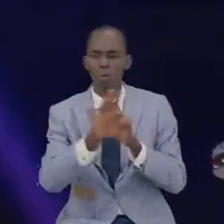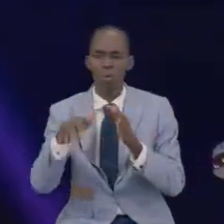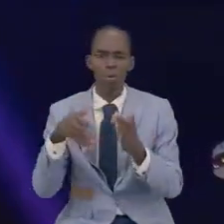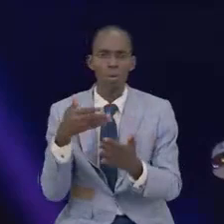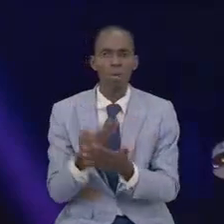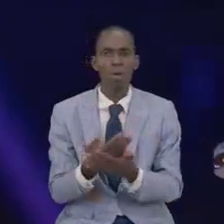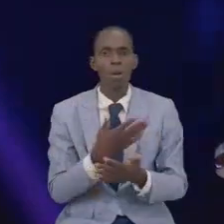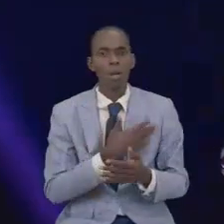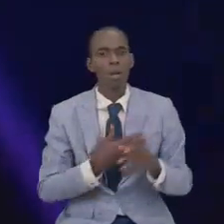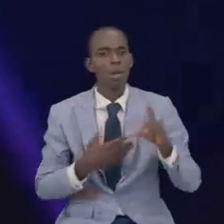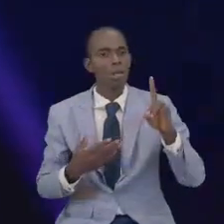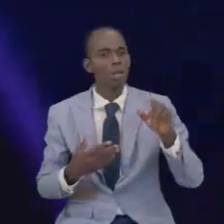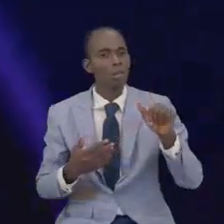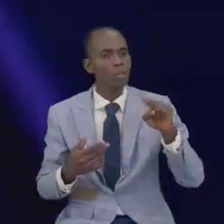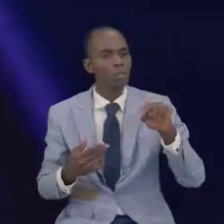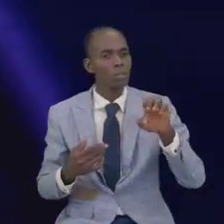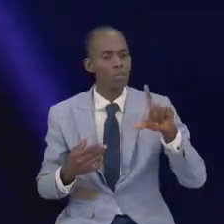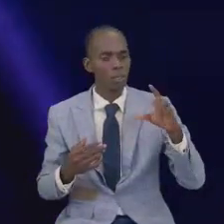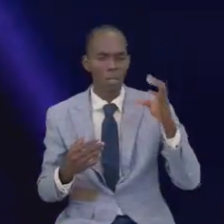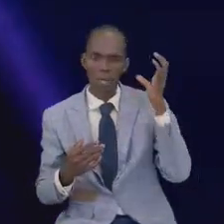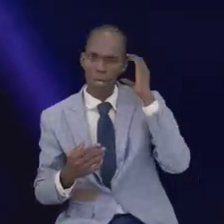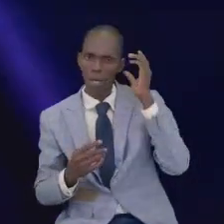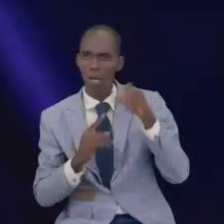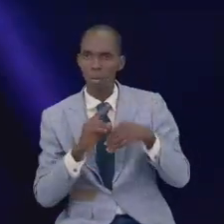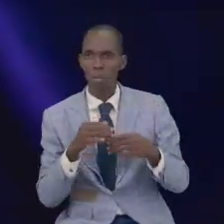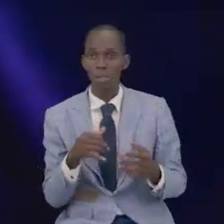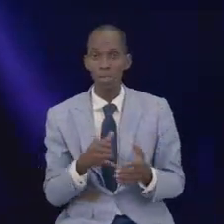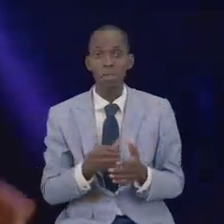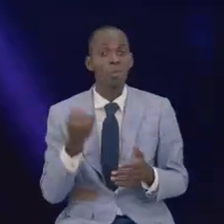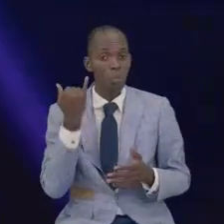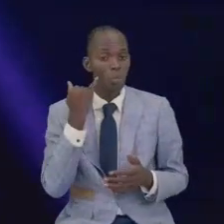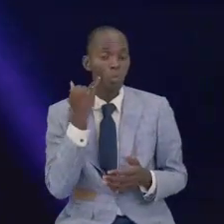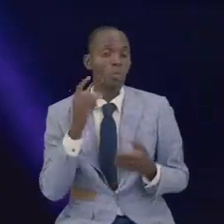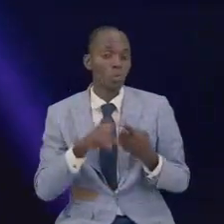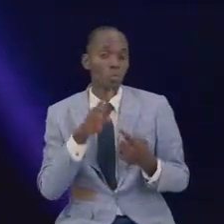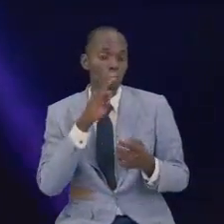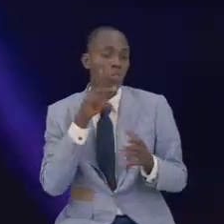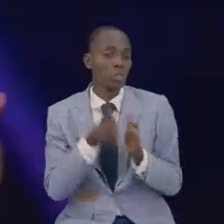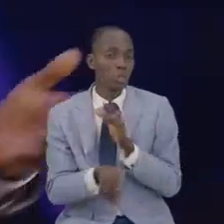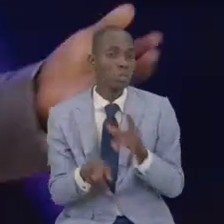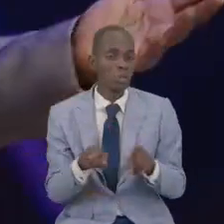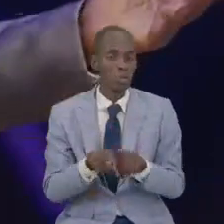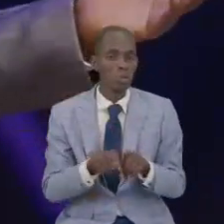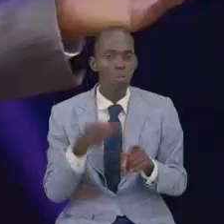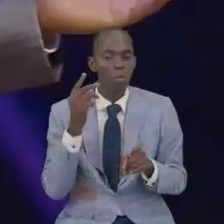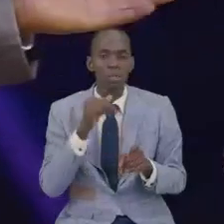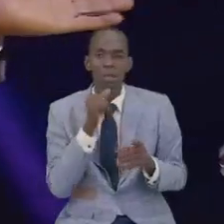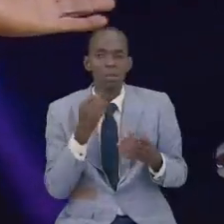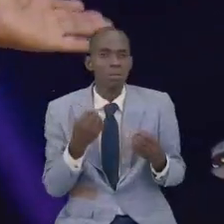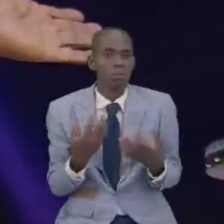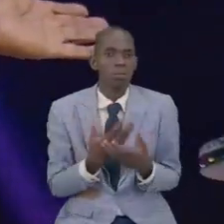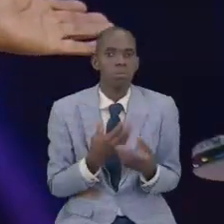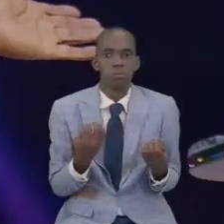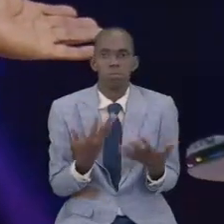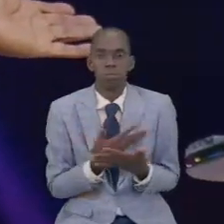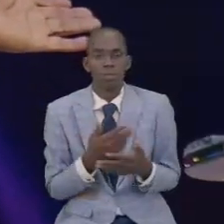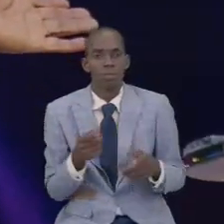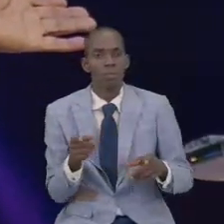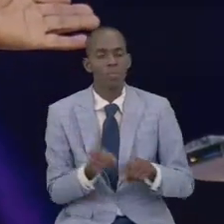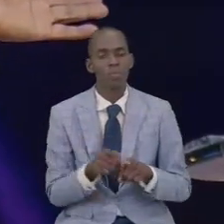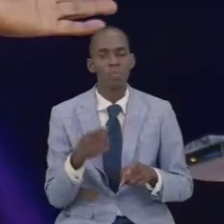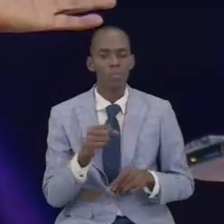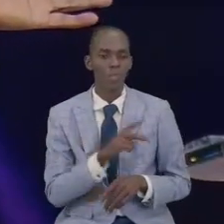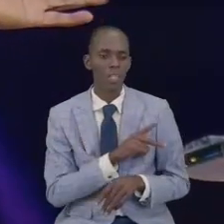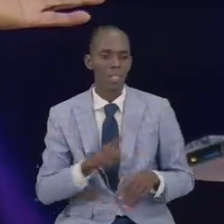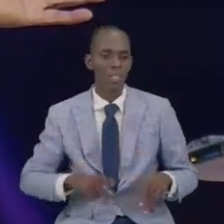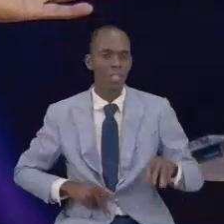then Daniel heard about it. He also was to be killed. He was not fidgeting like Nebuchadnezzar.